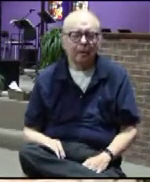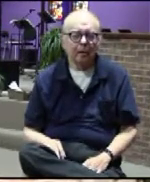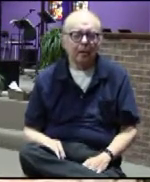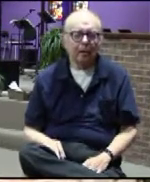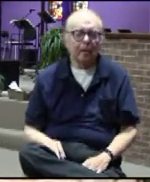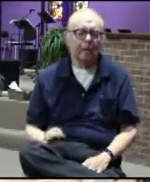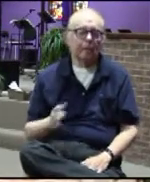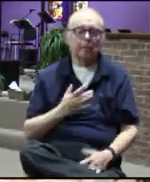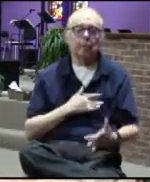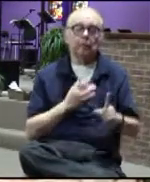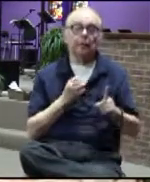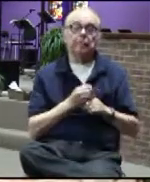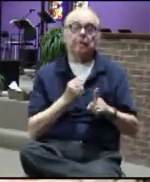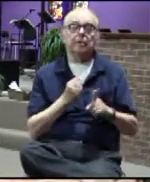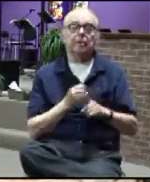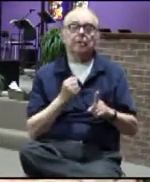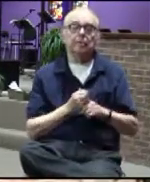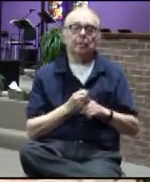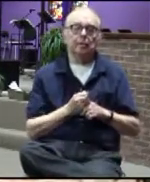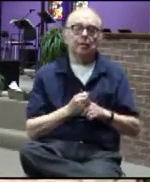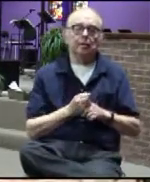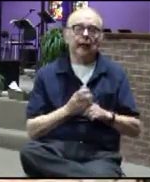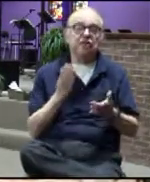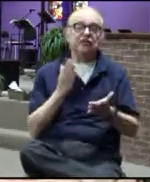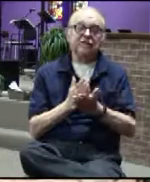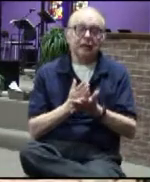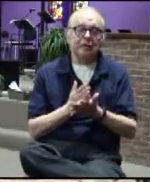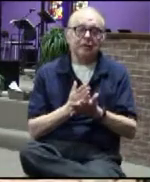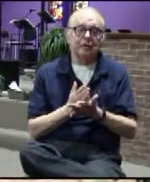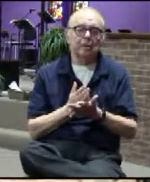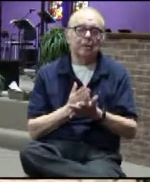Your heart beats and stops.